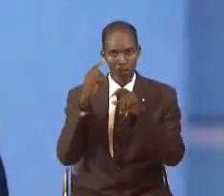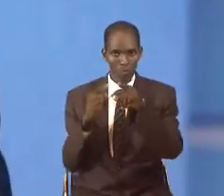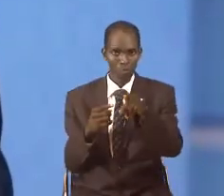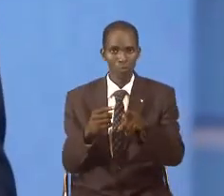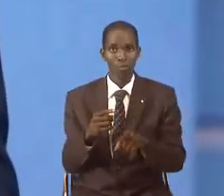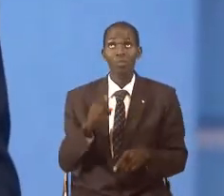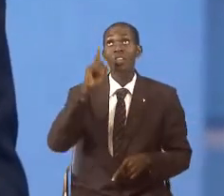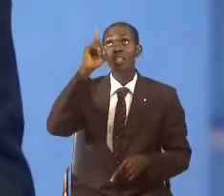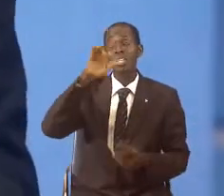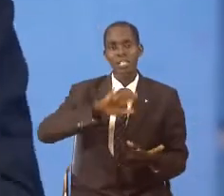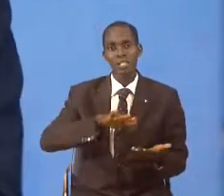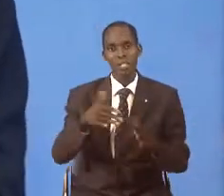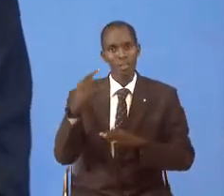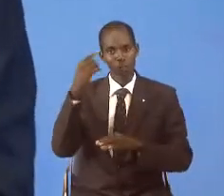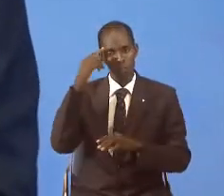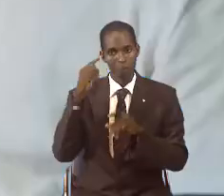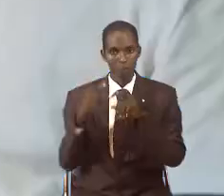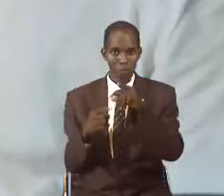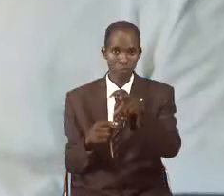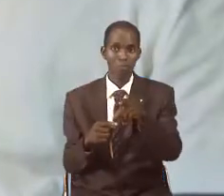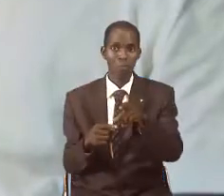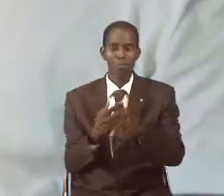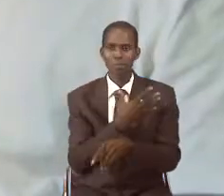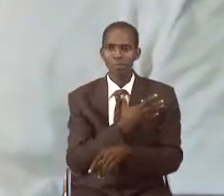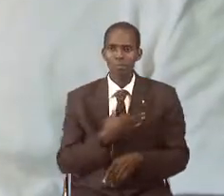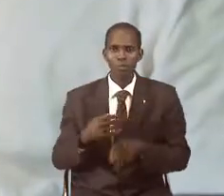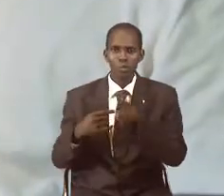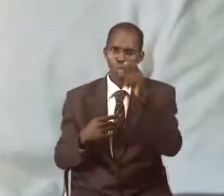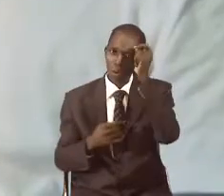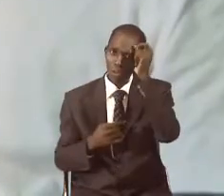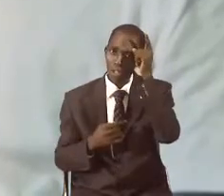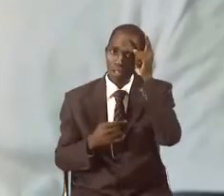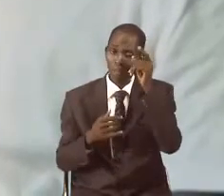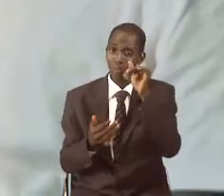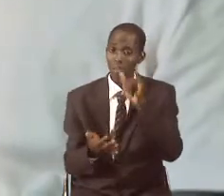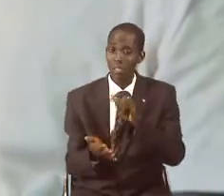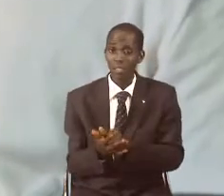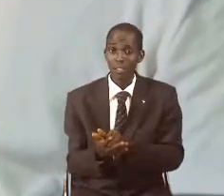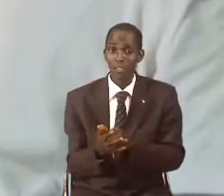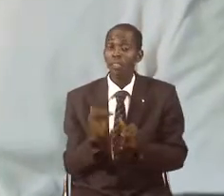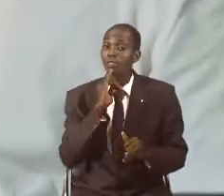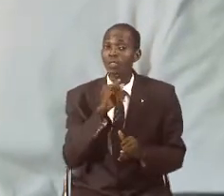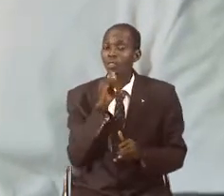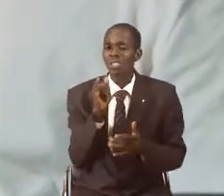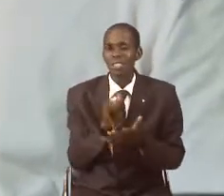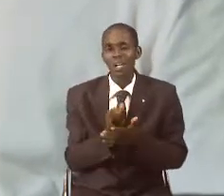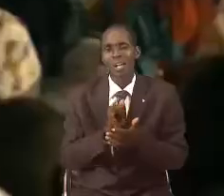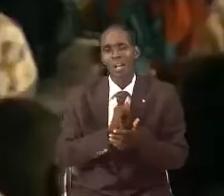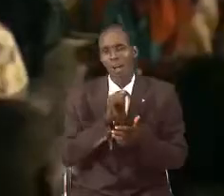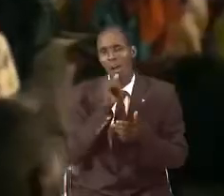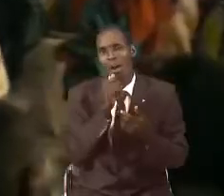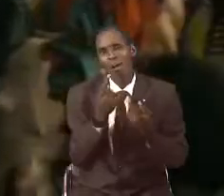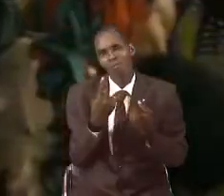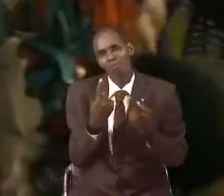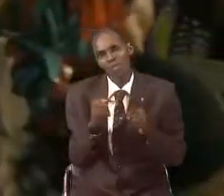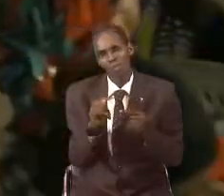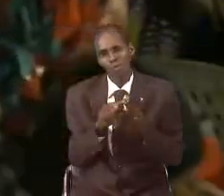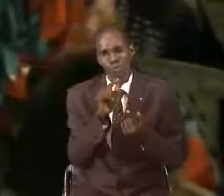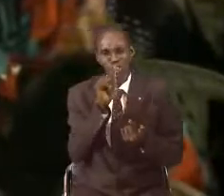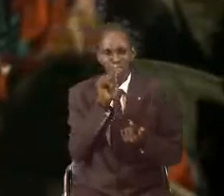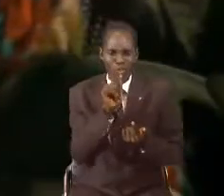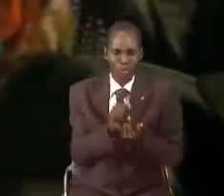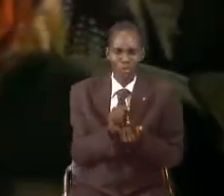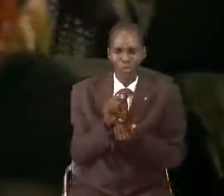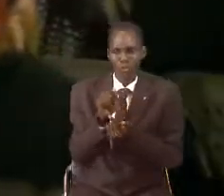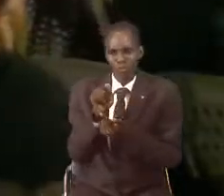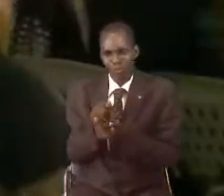us. He died for you. I said he died for you. And you understand? It's not that, you